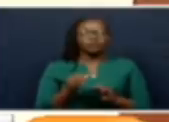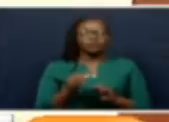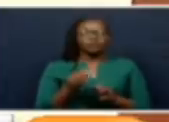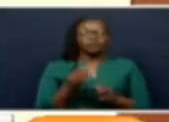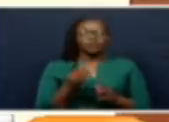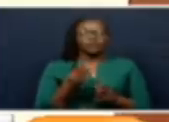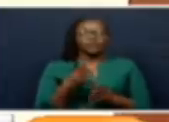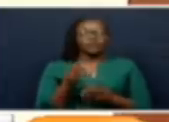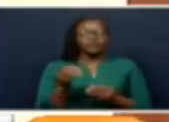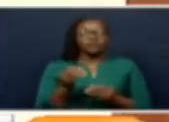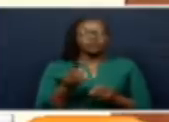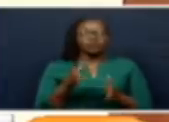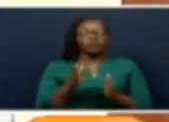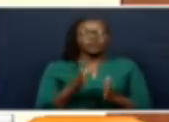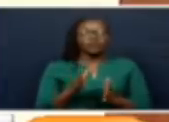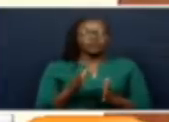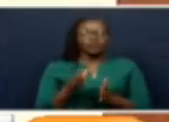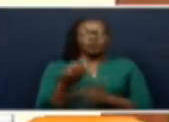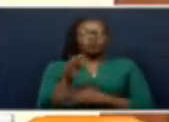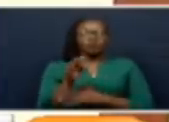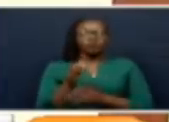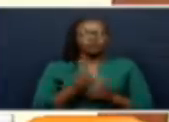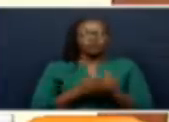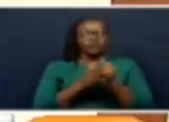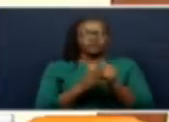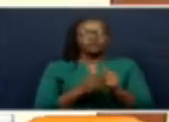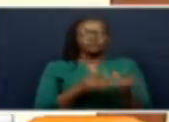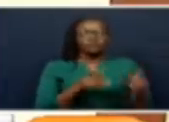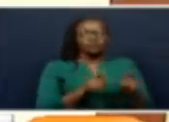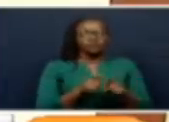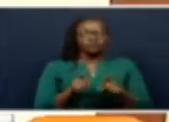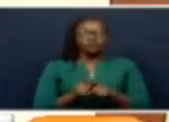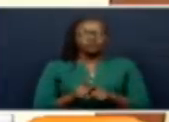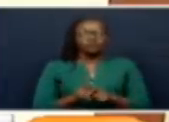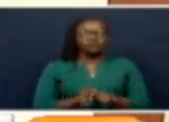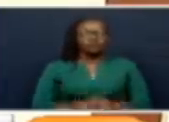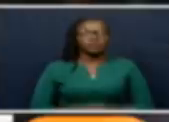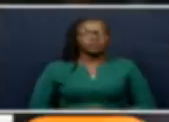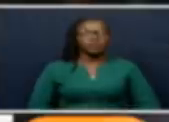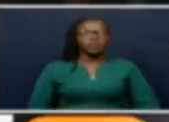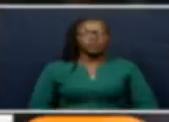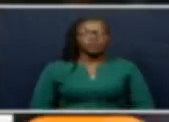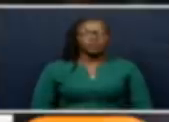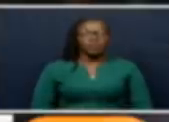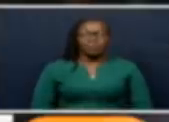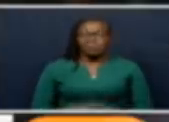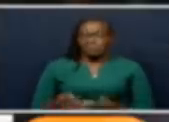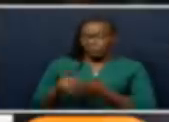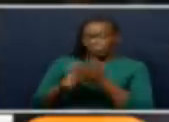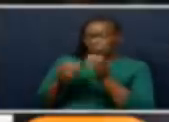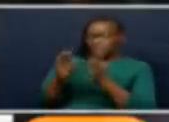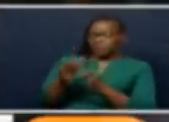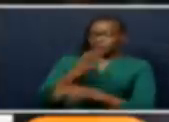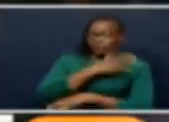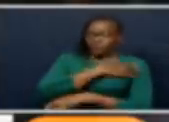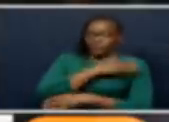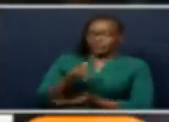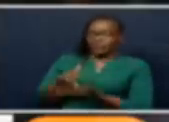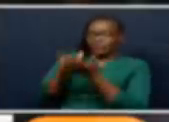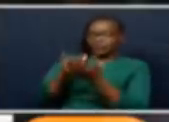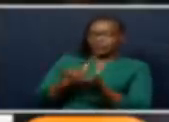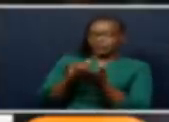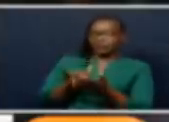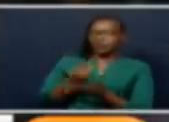concentrate on your own way of leadership. And the world can exhibit it, can do it very well. What if NASA insists that they